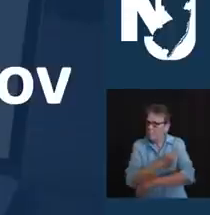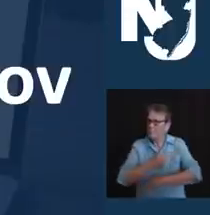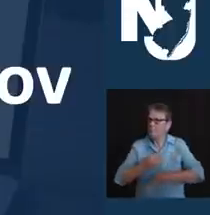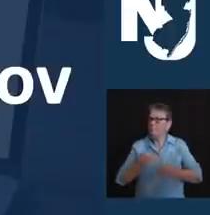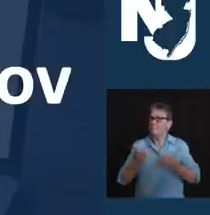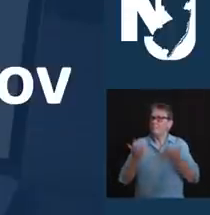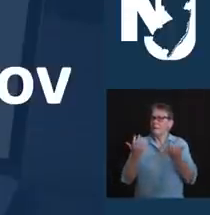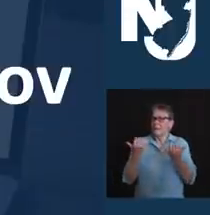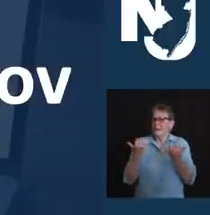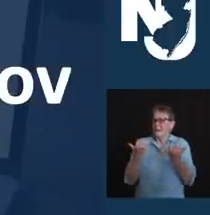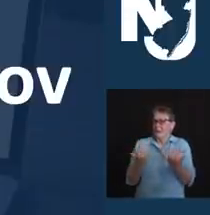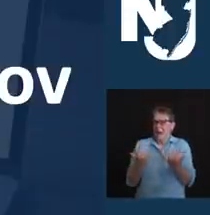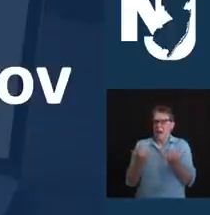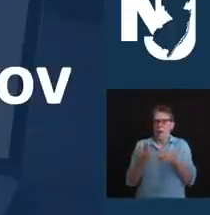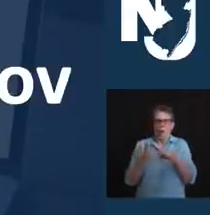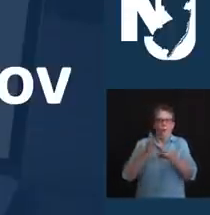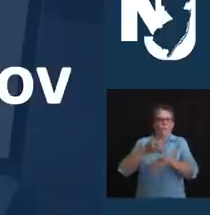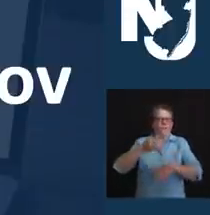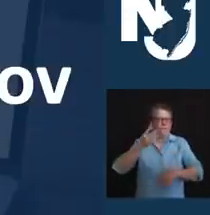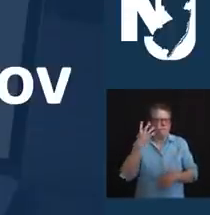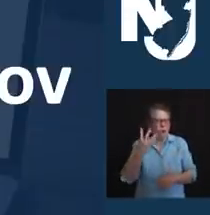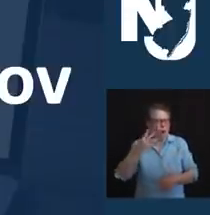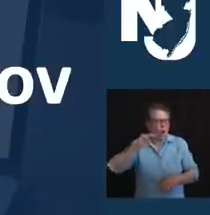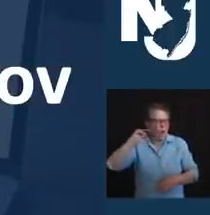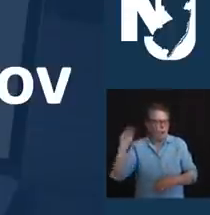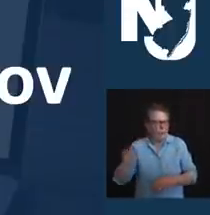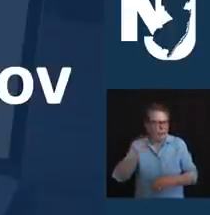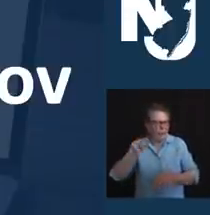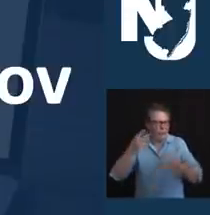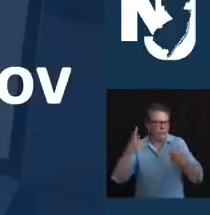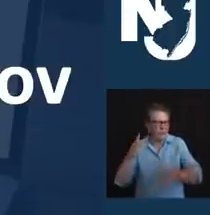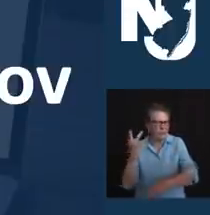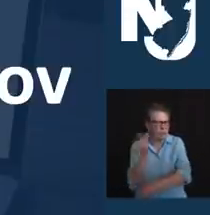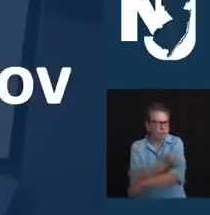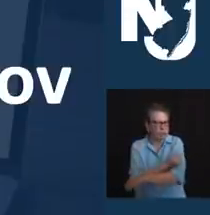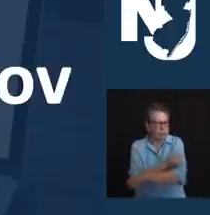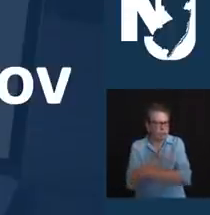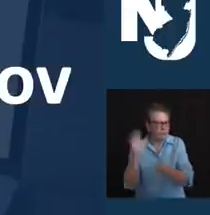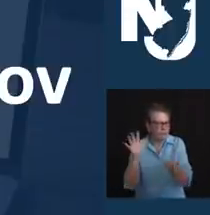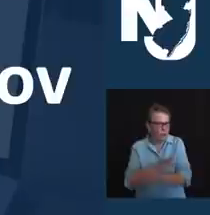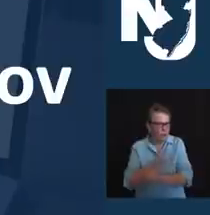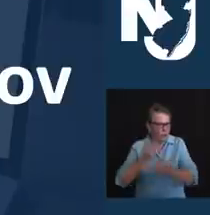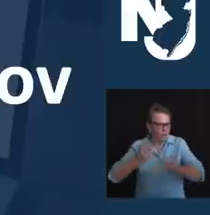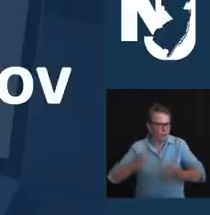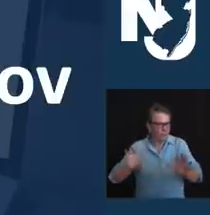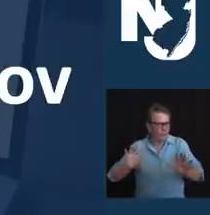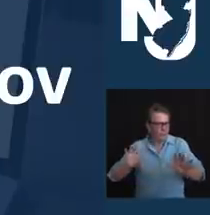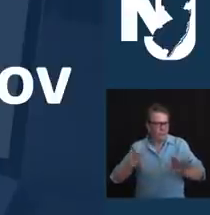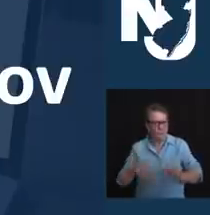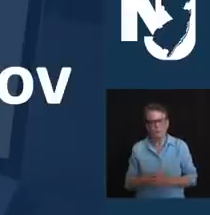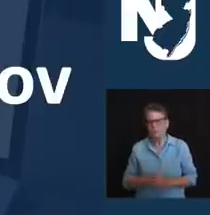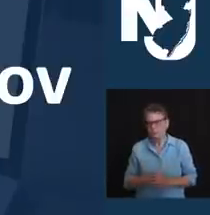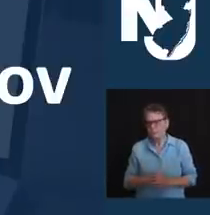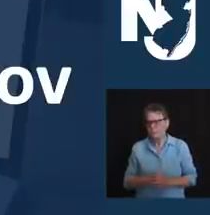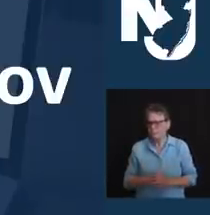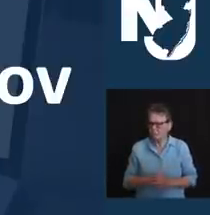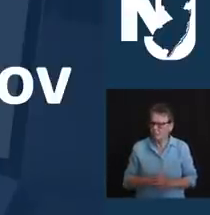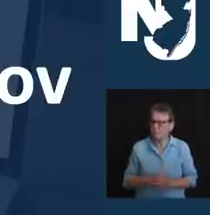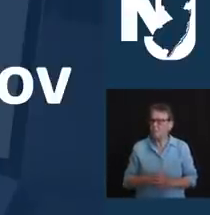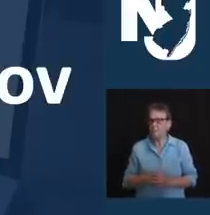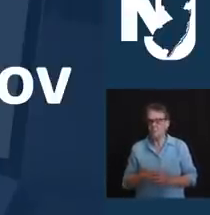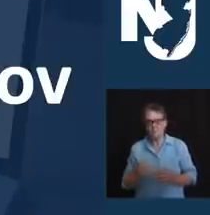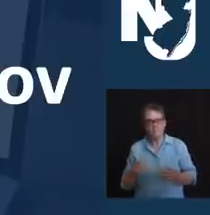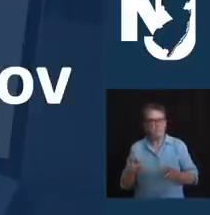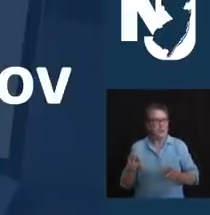the vaccine on April 19th have been getting their second dose over the past couple of weeks. And those who have been getting their first shots over the past